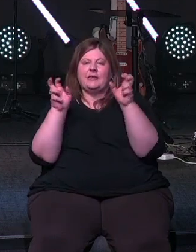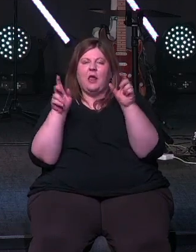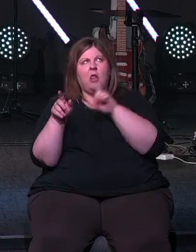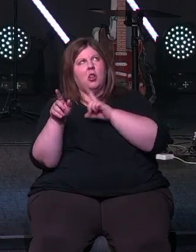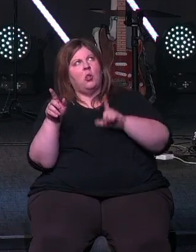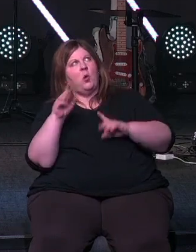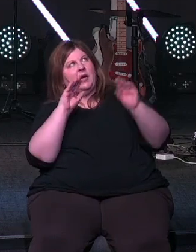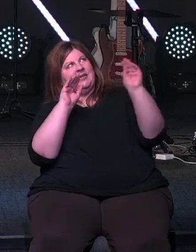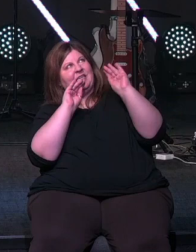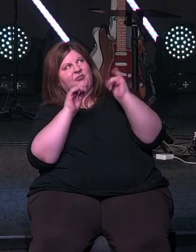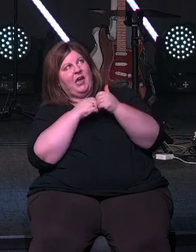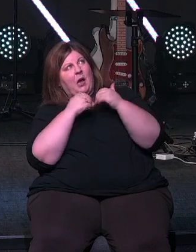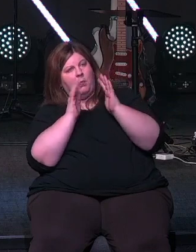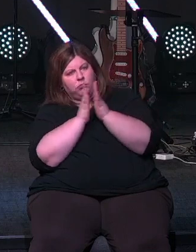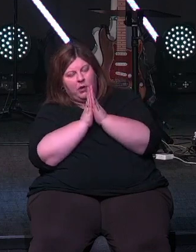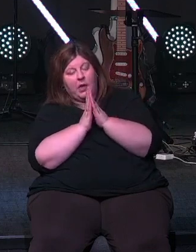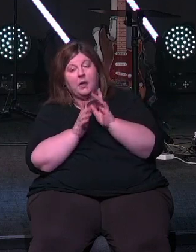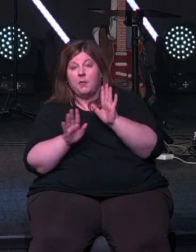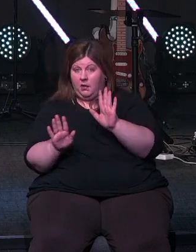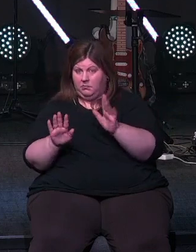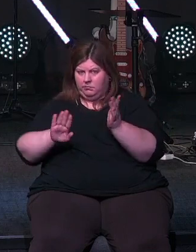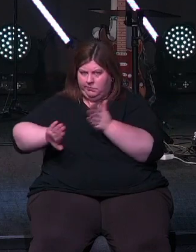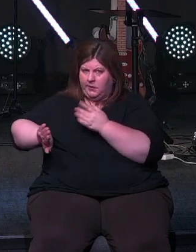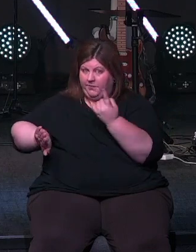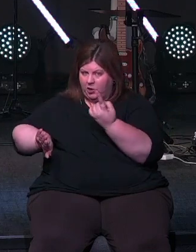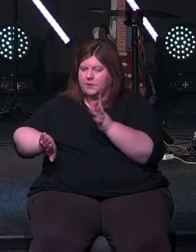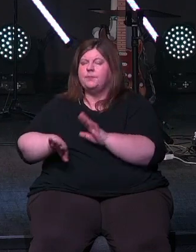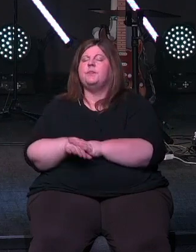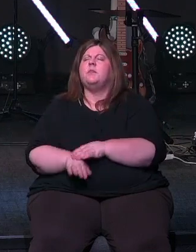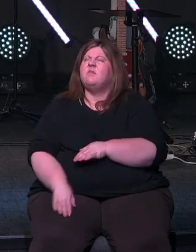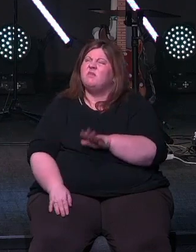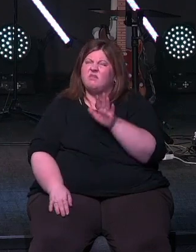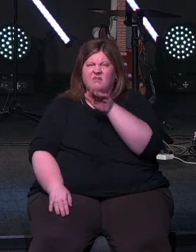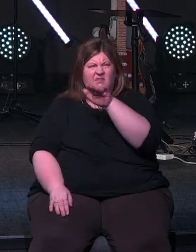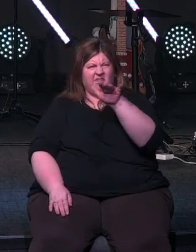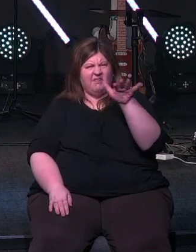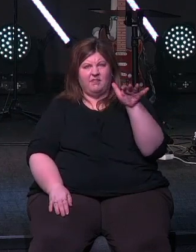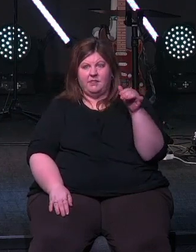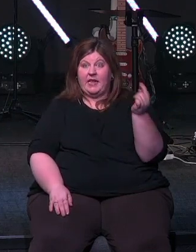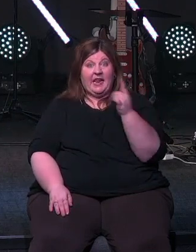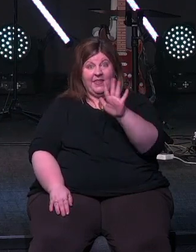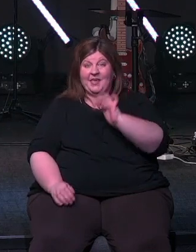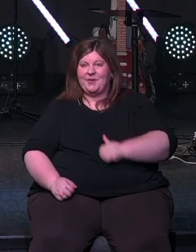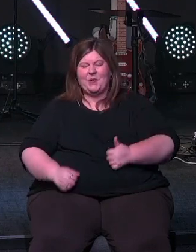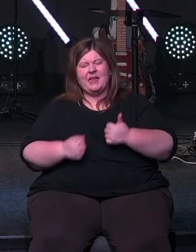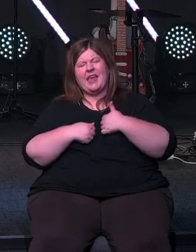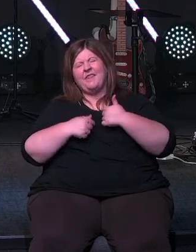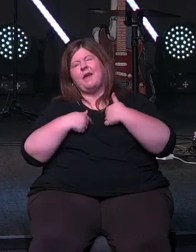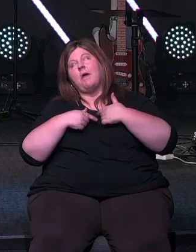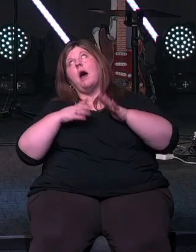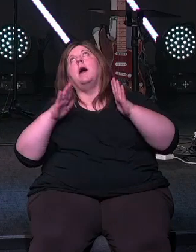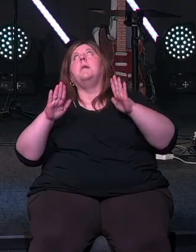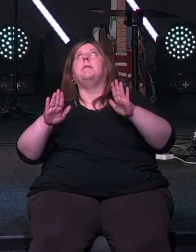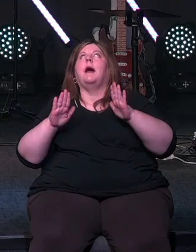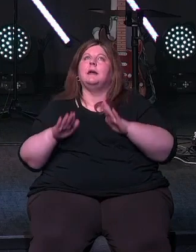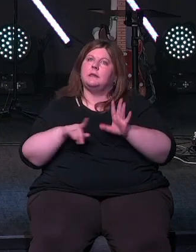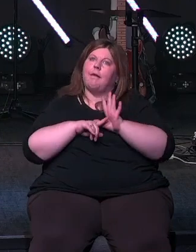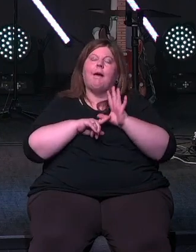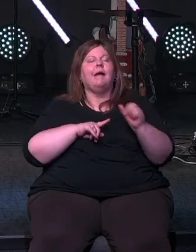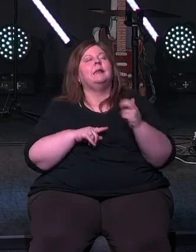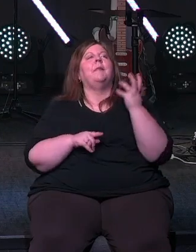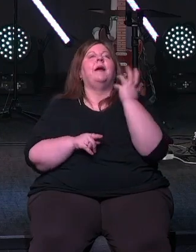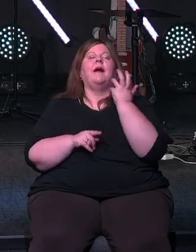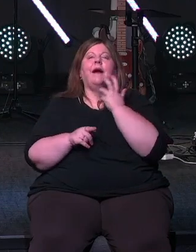Pray. But before I get into that, I want to ask you this question. Is there anything amazing in your life or spectacular or awesome or wonderful,